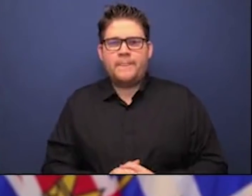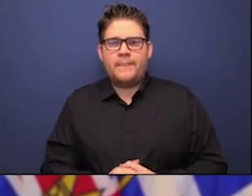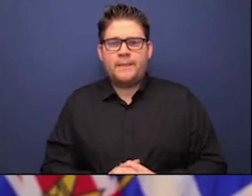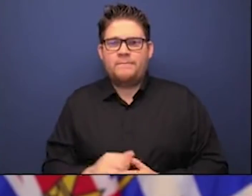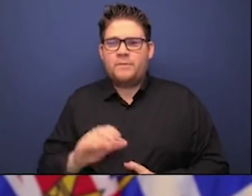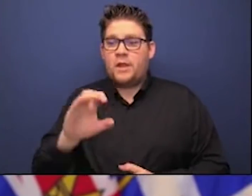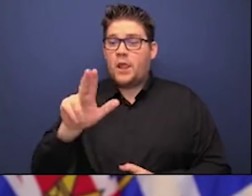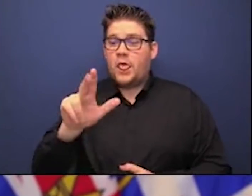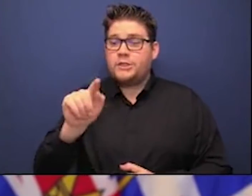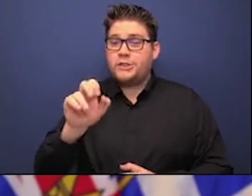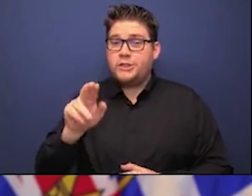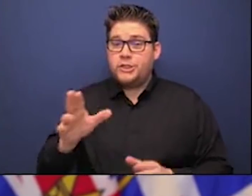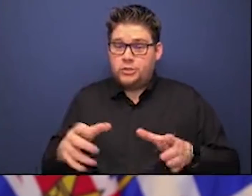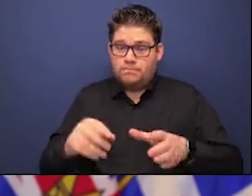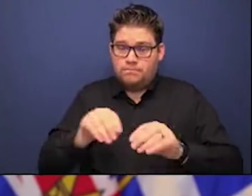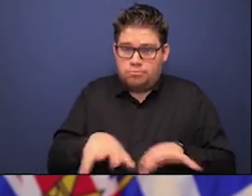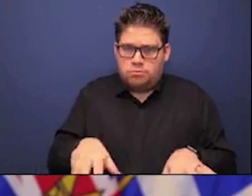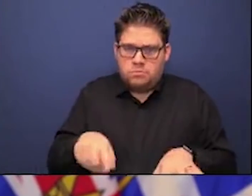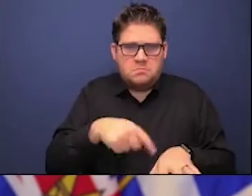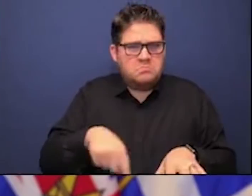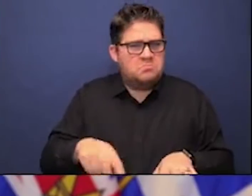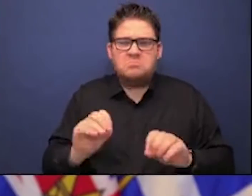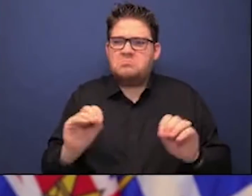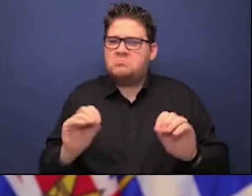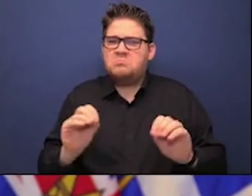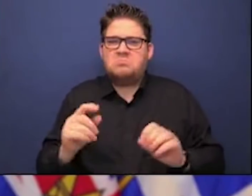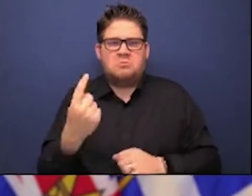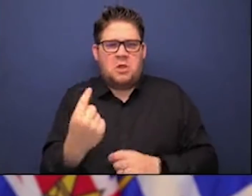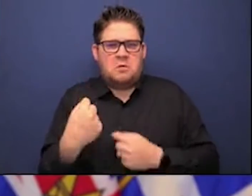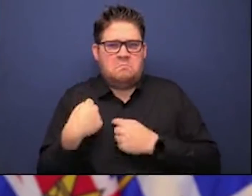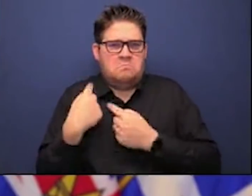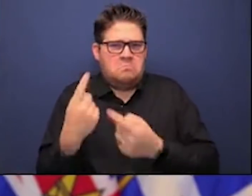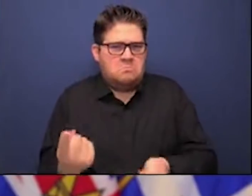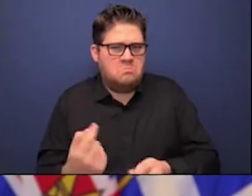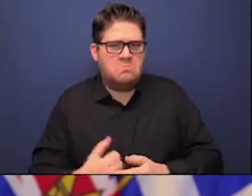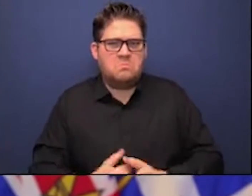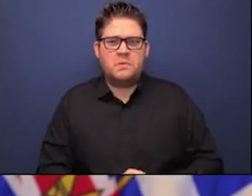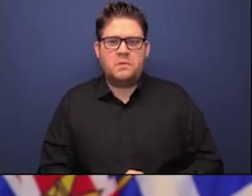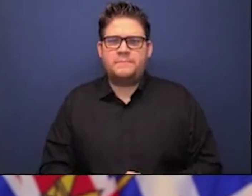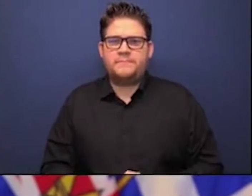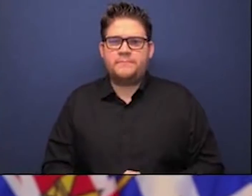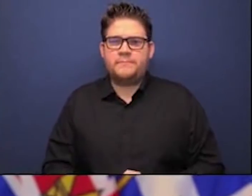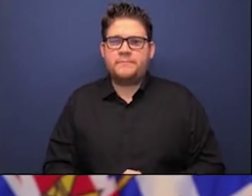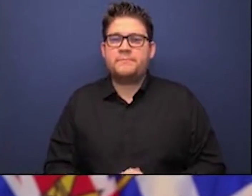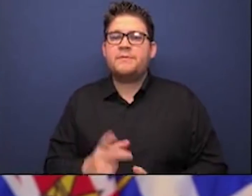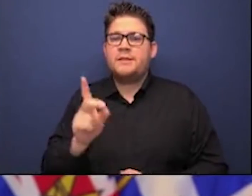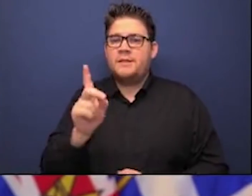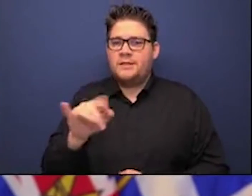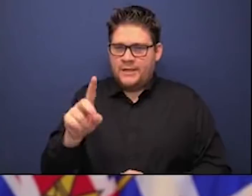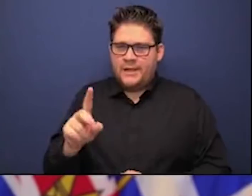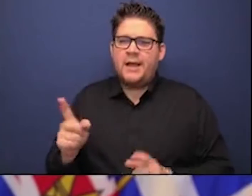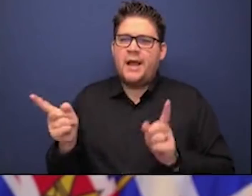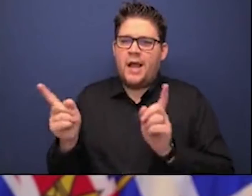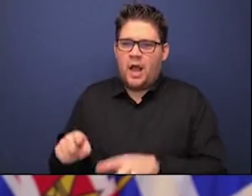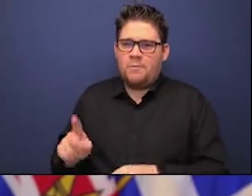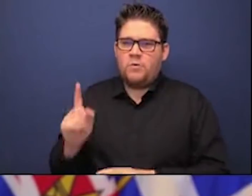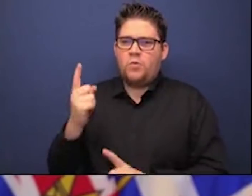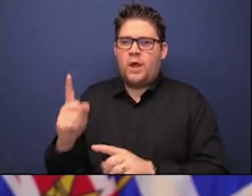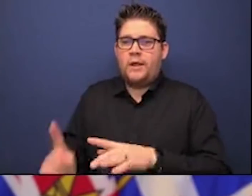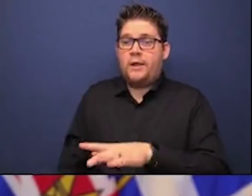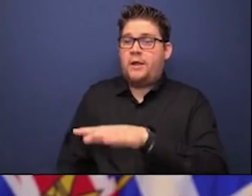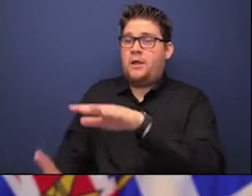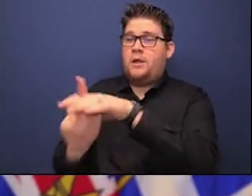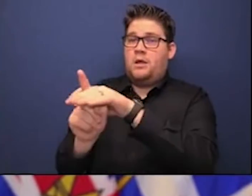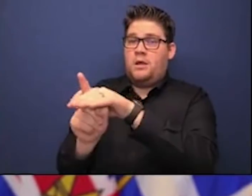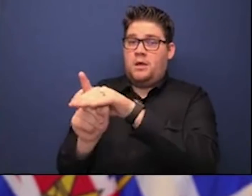between a small number of students. As you know, we had a potential or an exposure event where somebody had